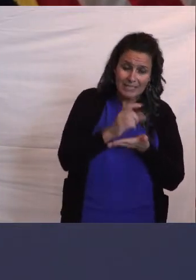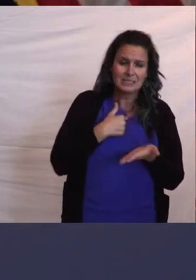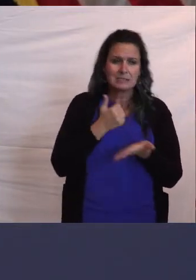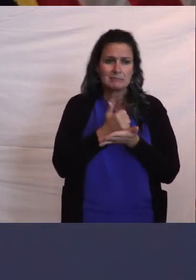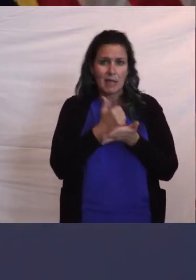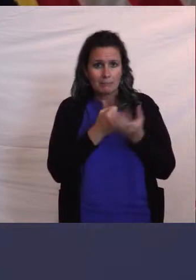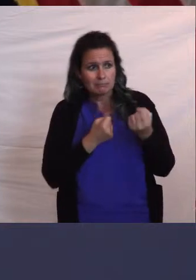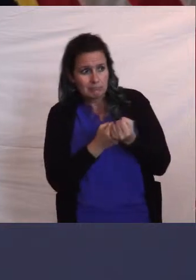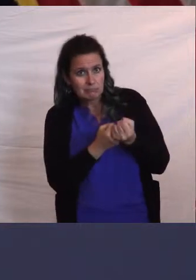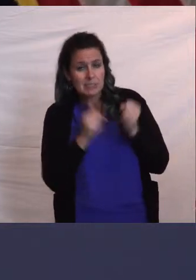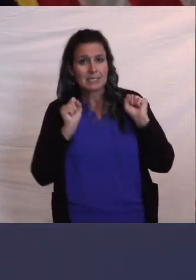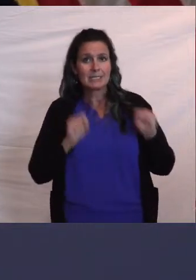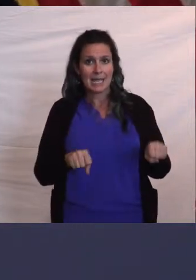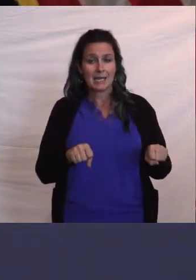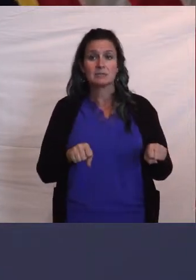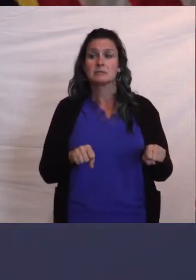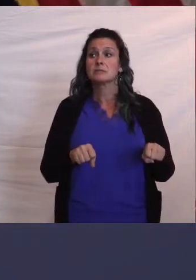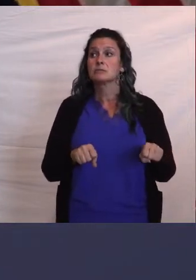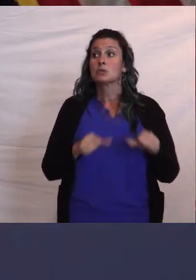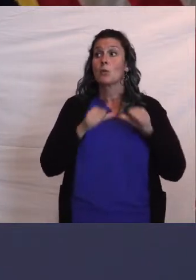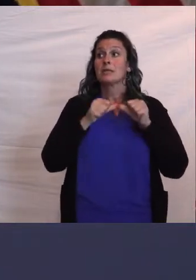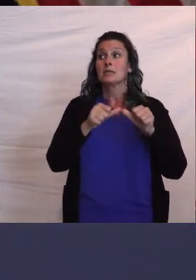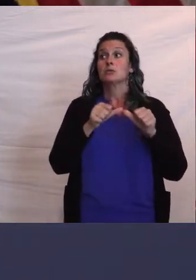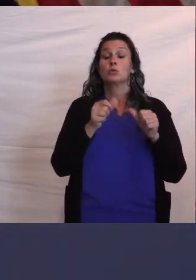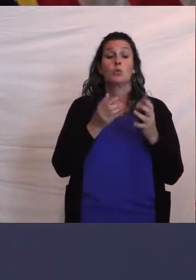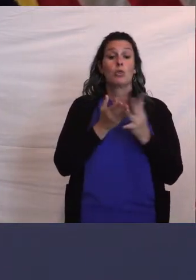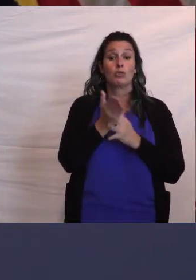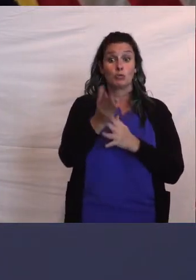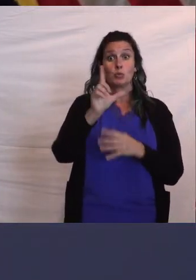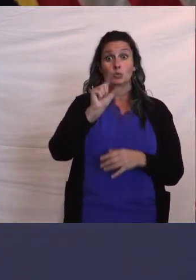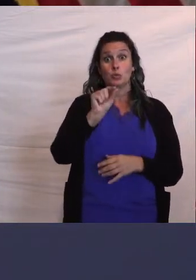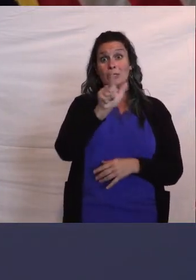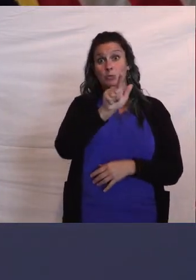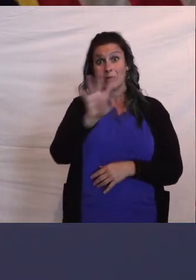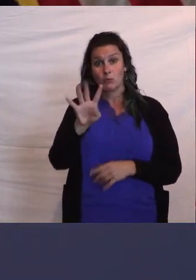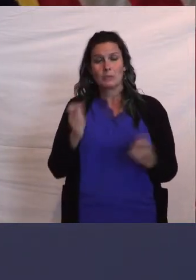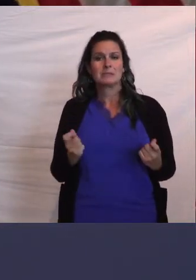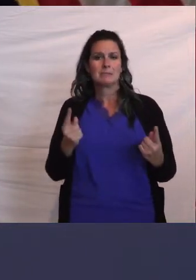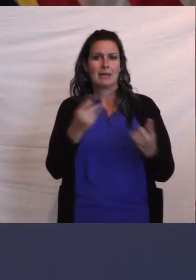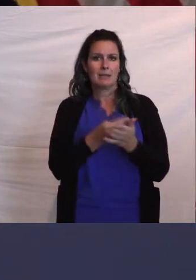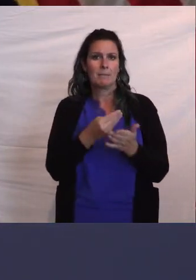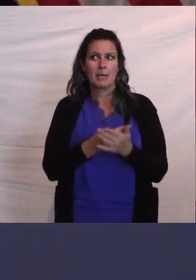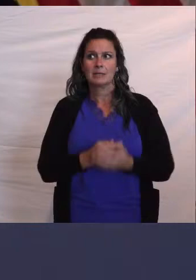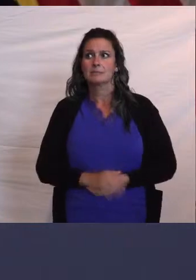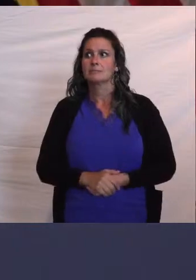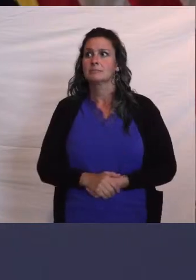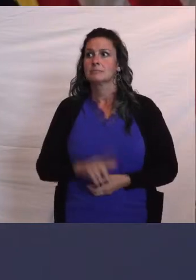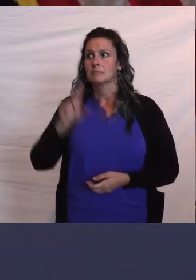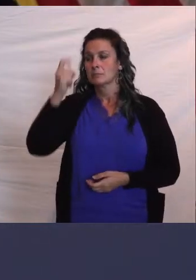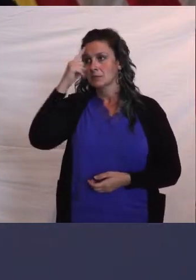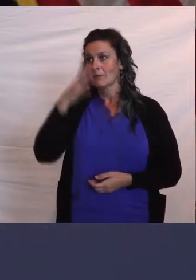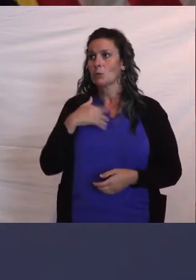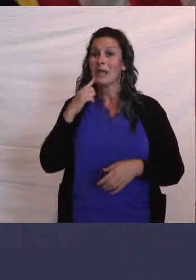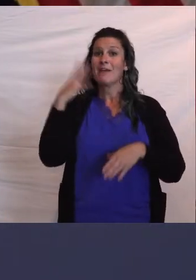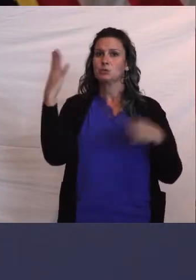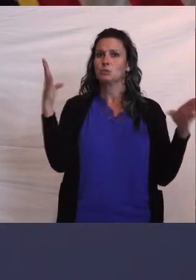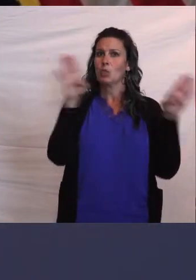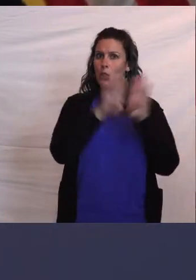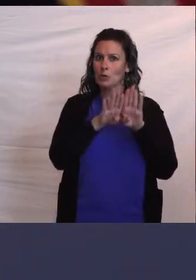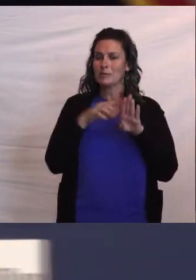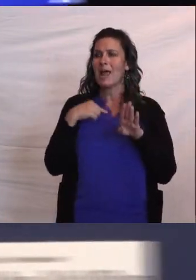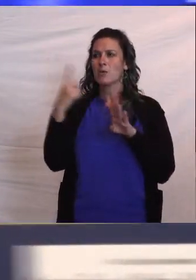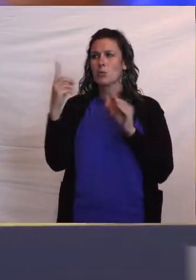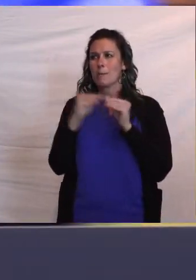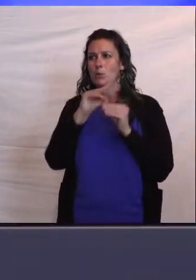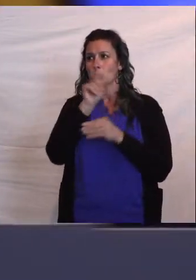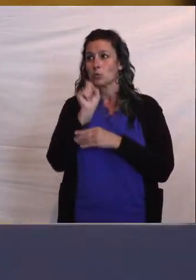in hand as we continue through 2024 with the expending of these funds. We got to shut down, but you had one other question in there.